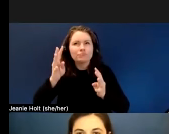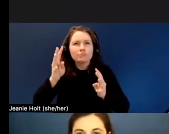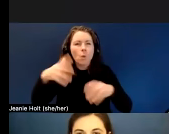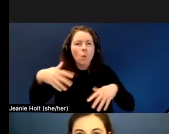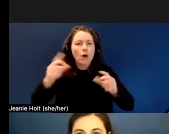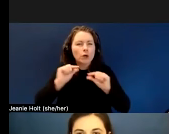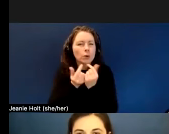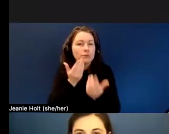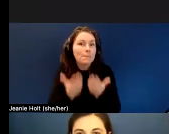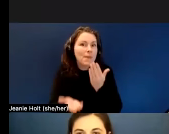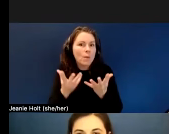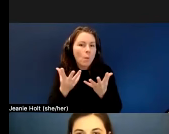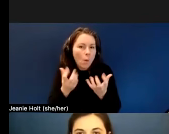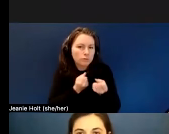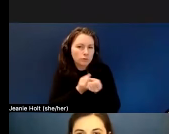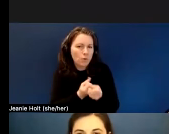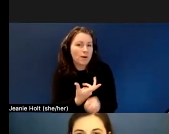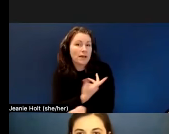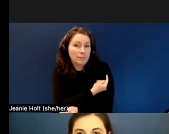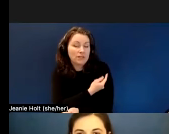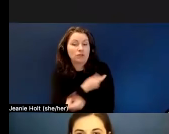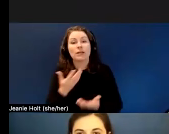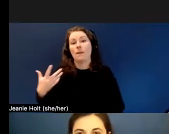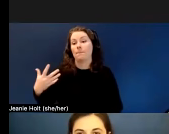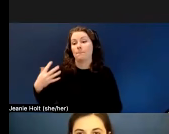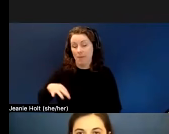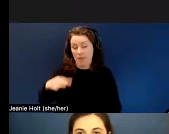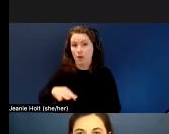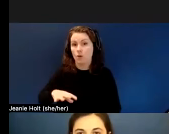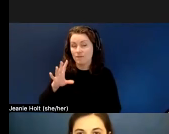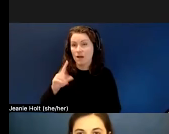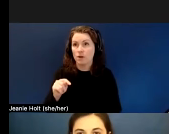stake in immunization. Here in Maine, we found that